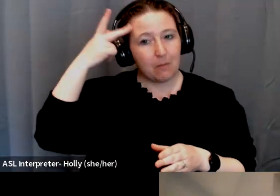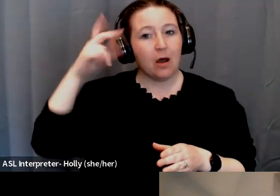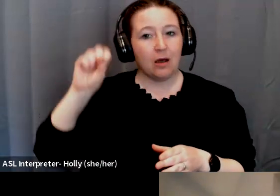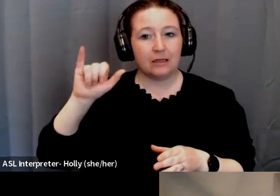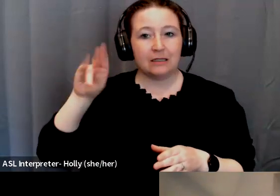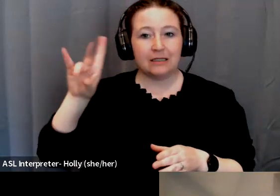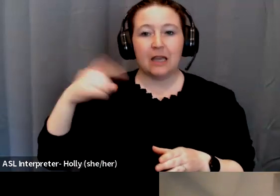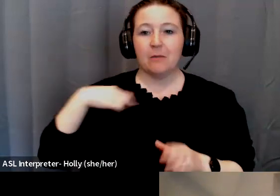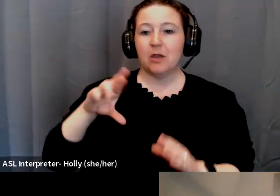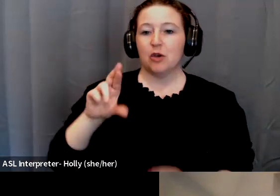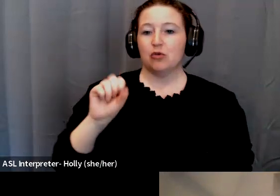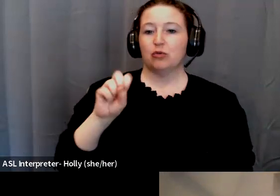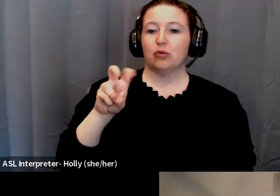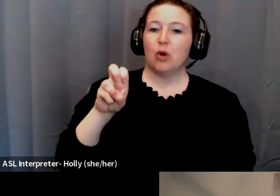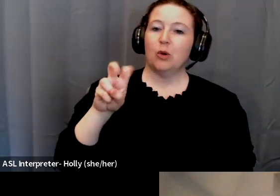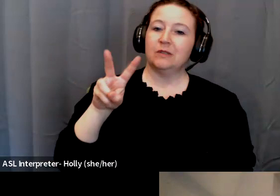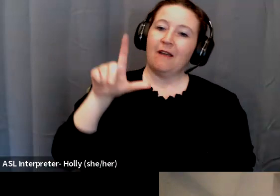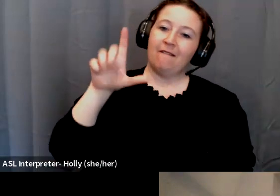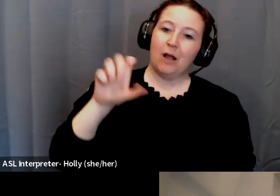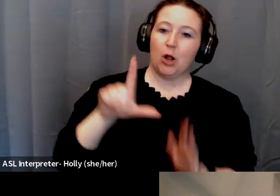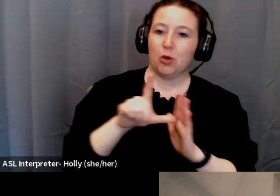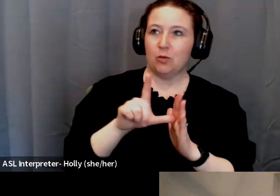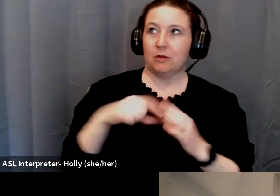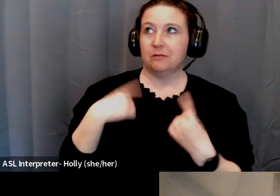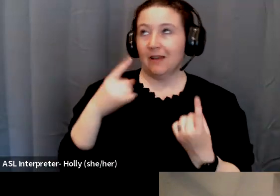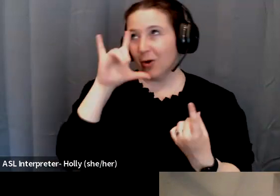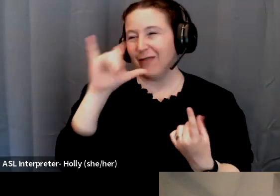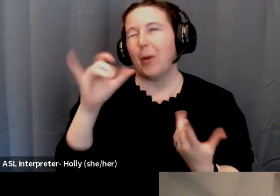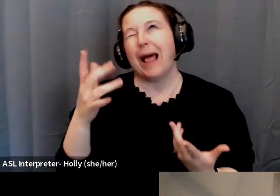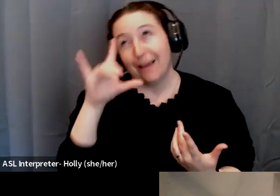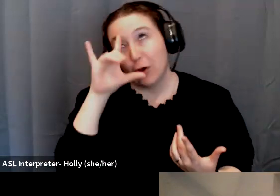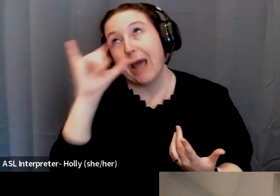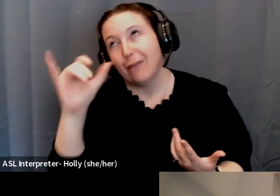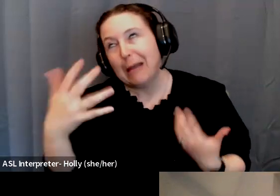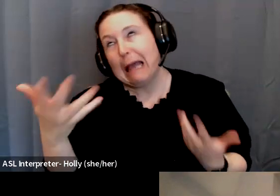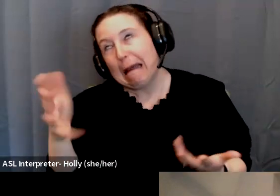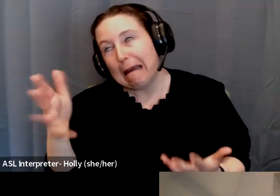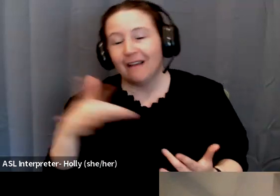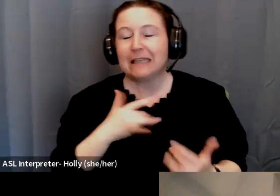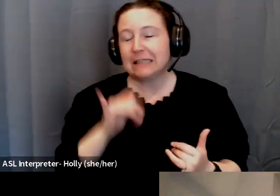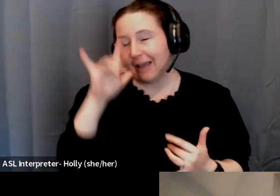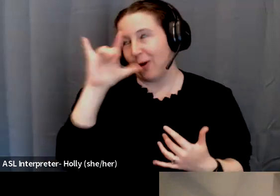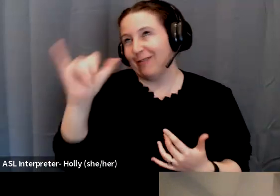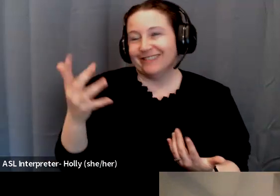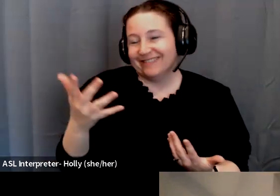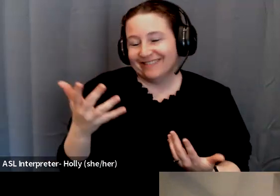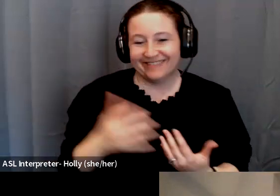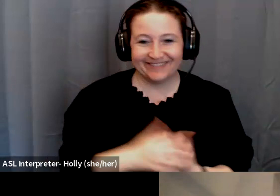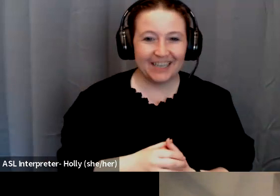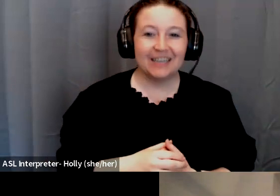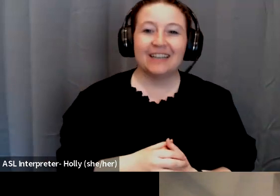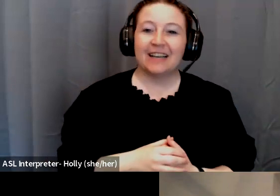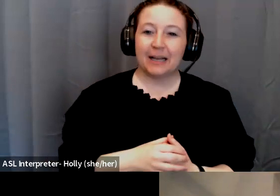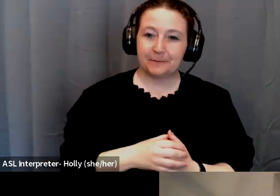Roseville Lutheran and have been forever. Well, maybe not forever, but it feels like forever. So in